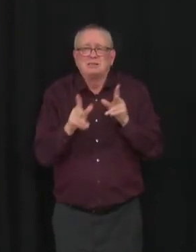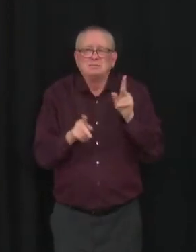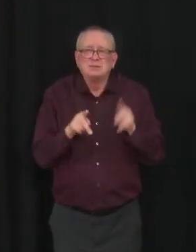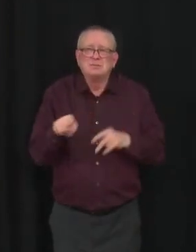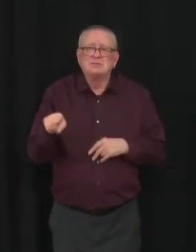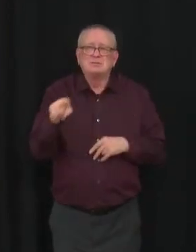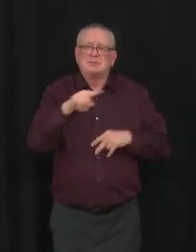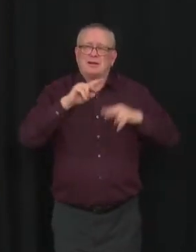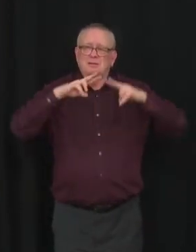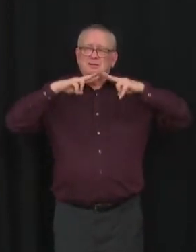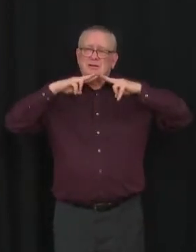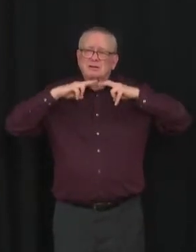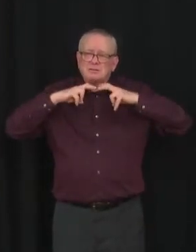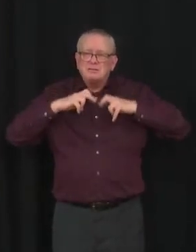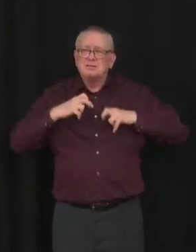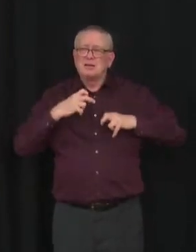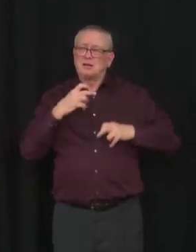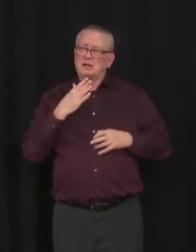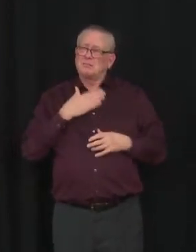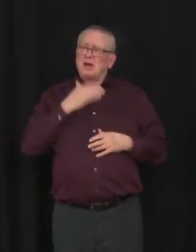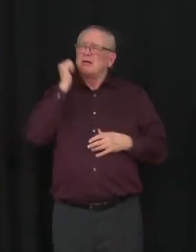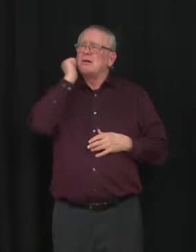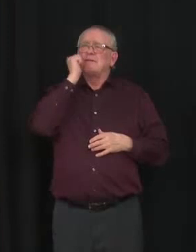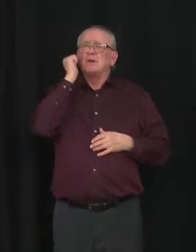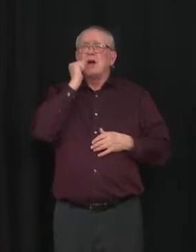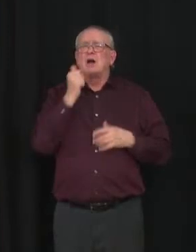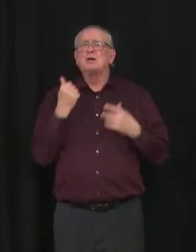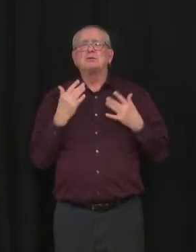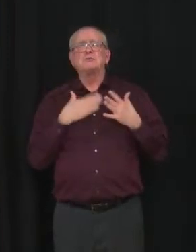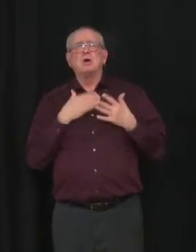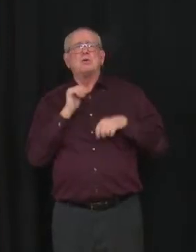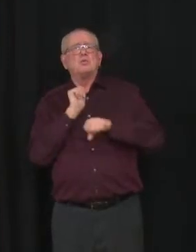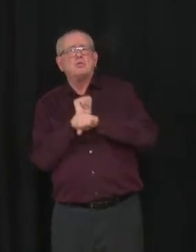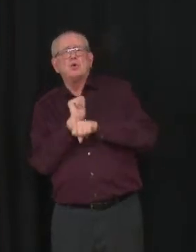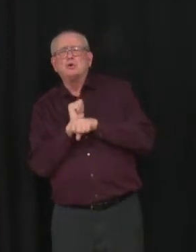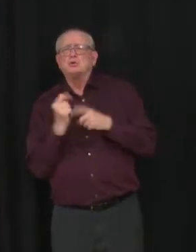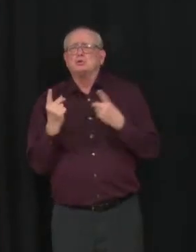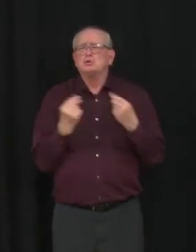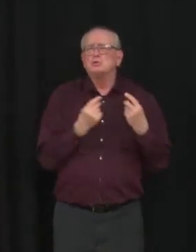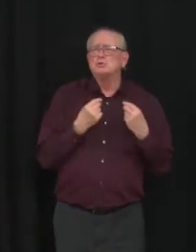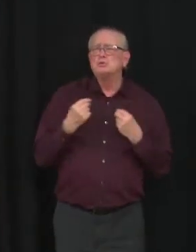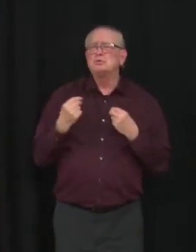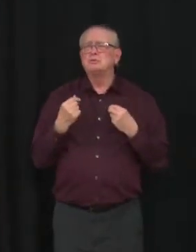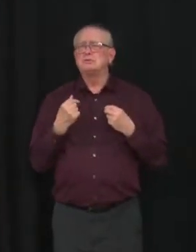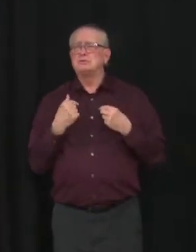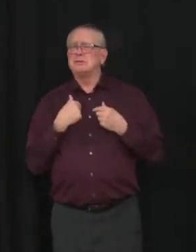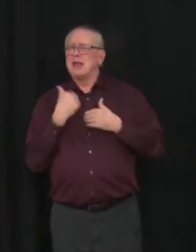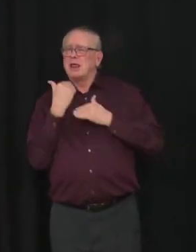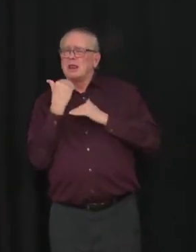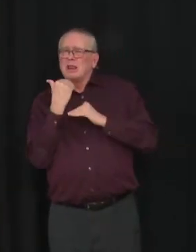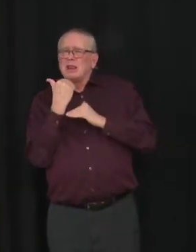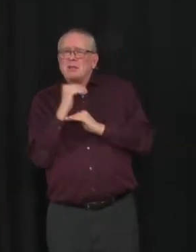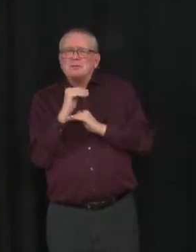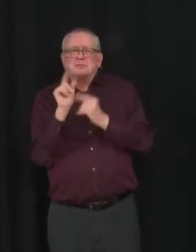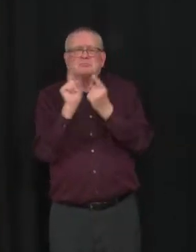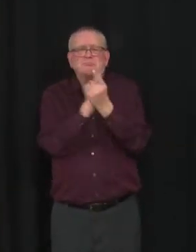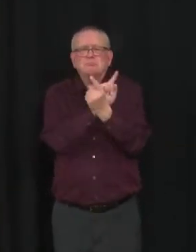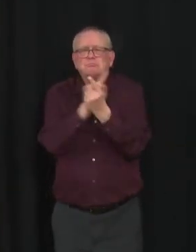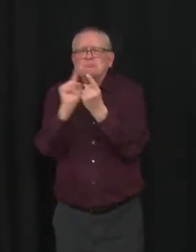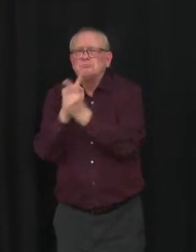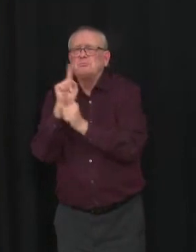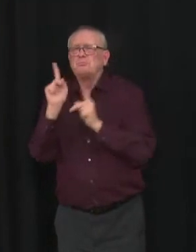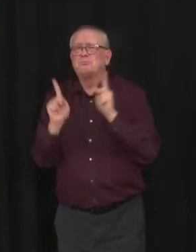of social activity and work activity where they can to reduce interaction with others. So I think it's helpful just to give people